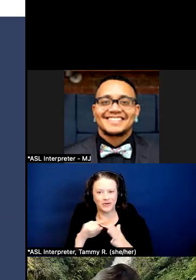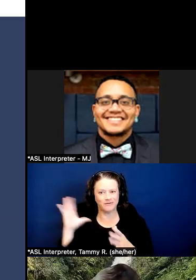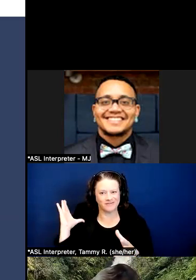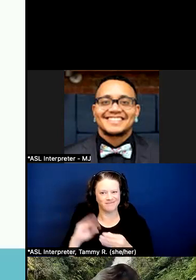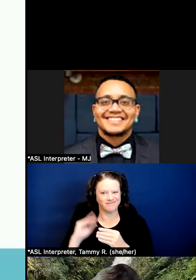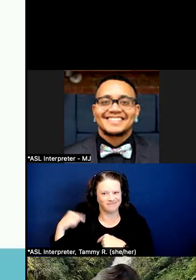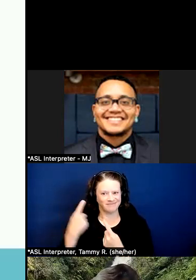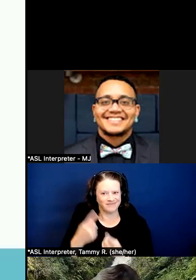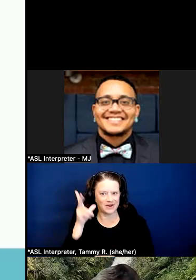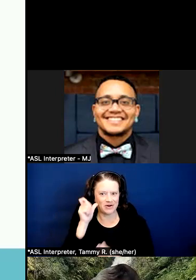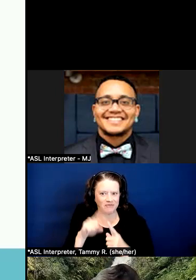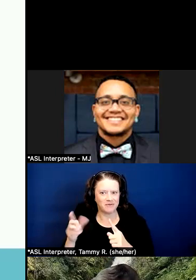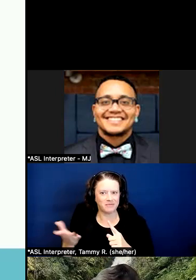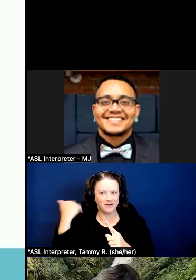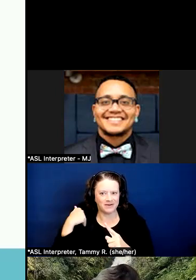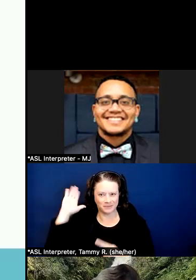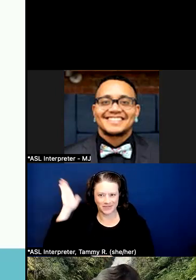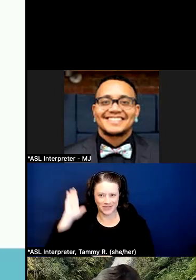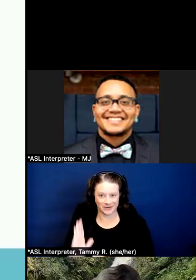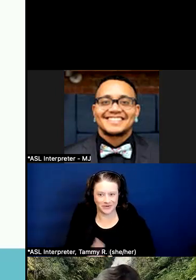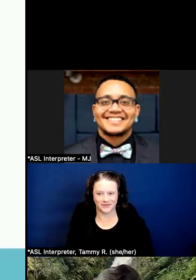some of the previous presenters.